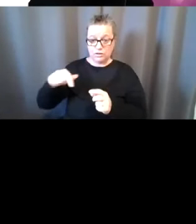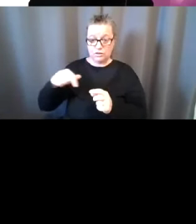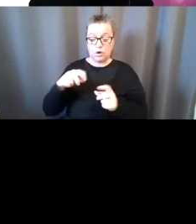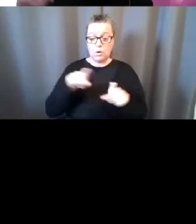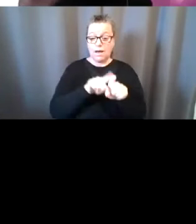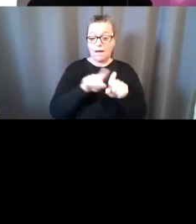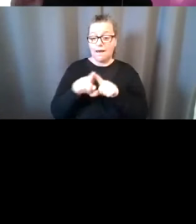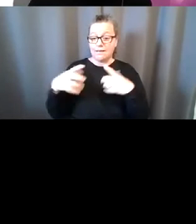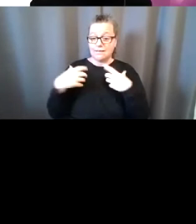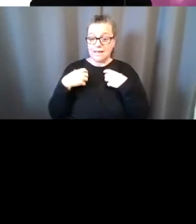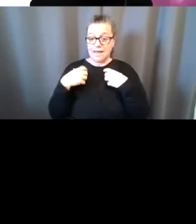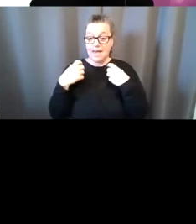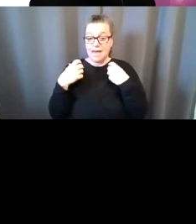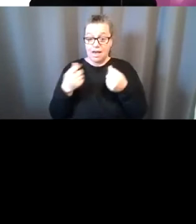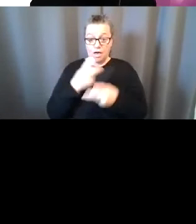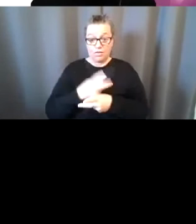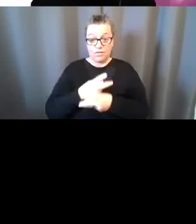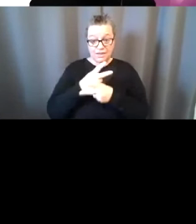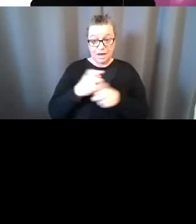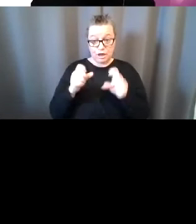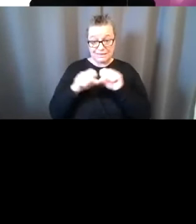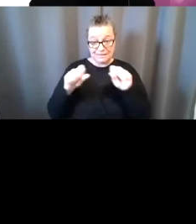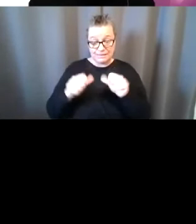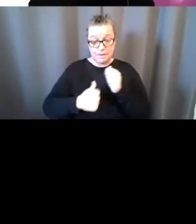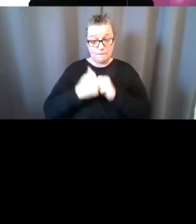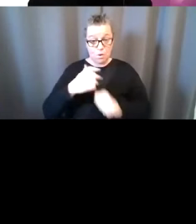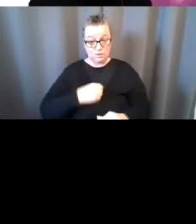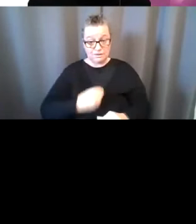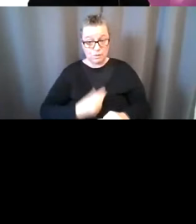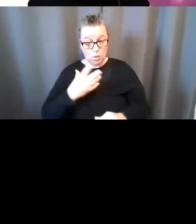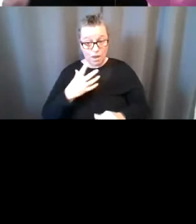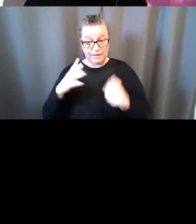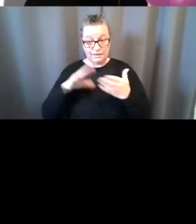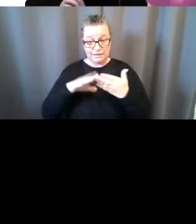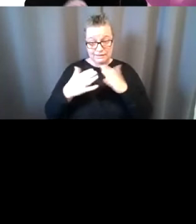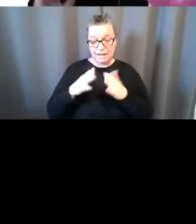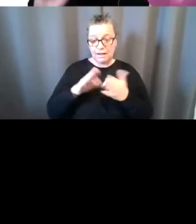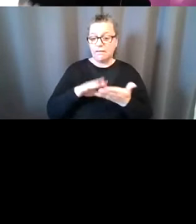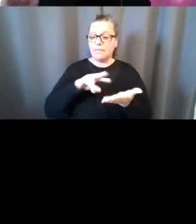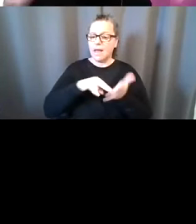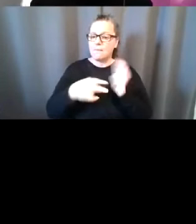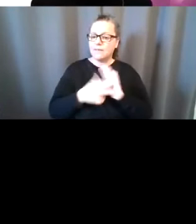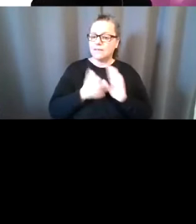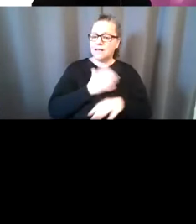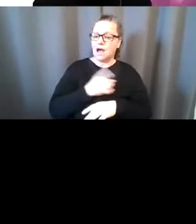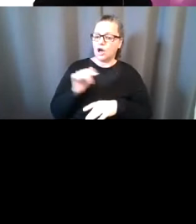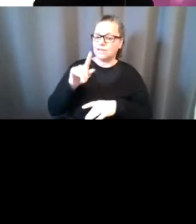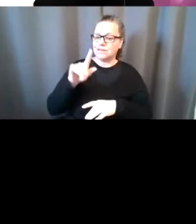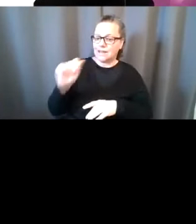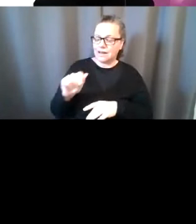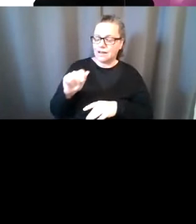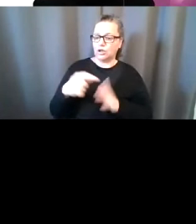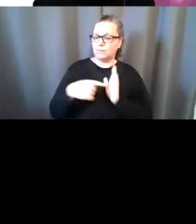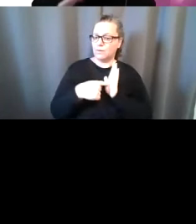in a predominantly white city, this means that our data could potentially be skewed to represent only the white patient